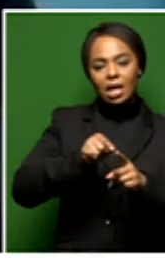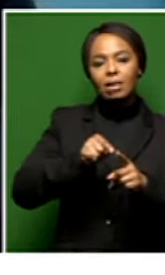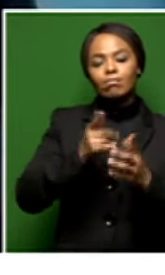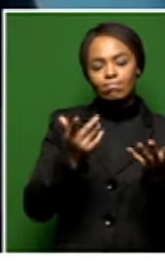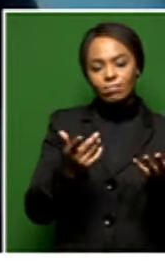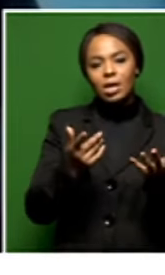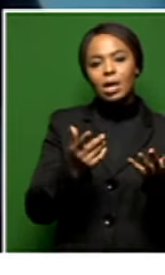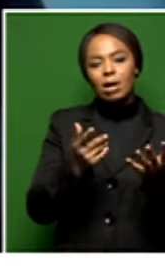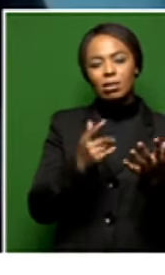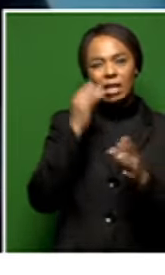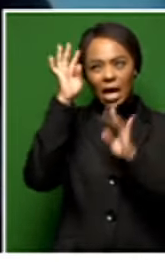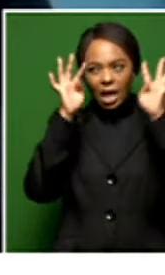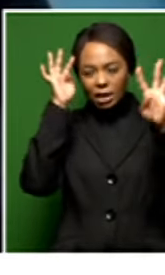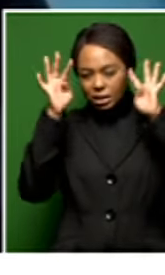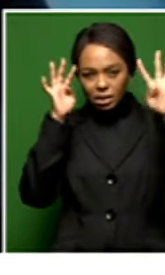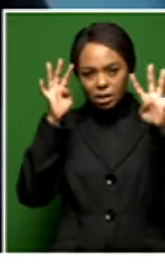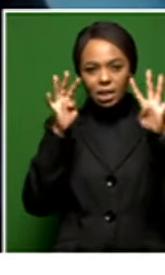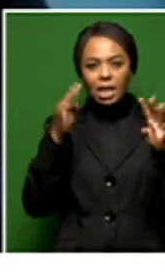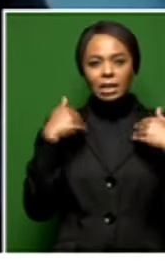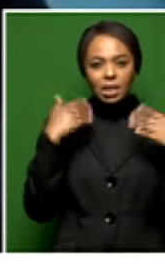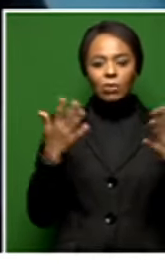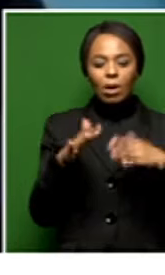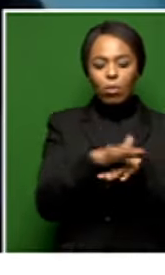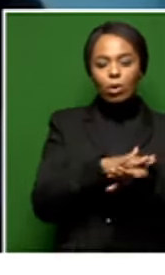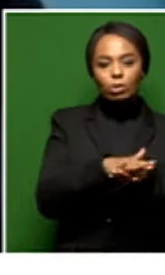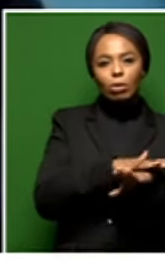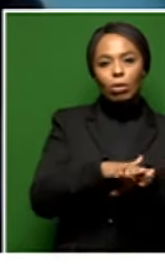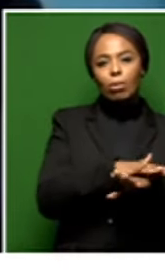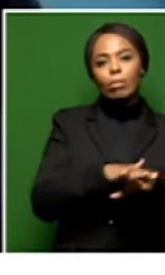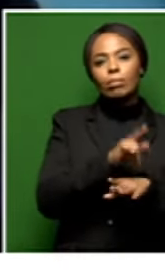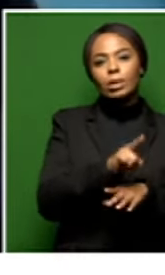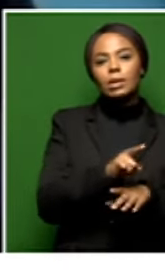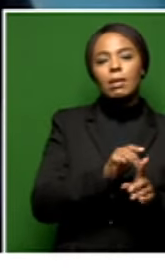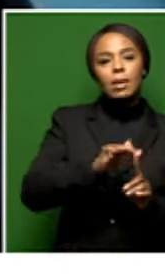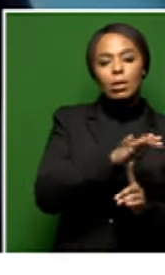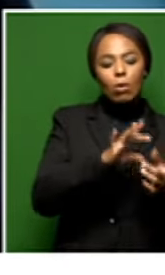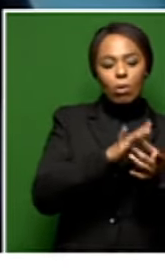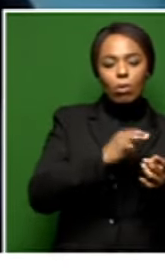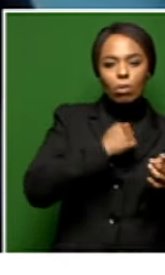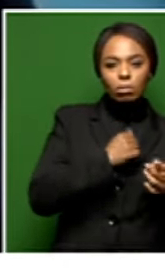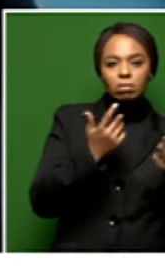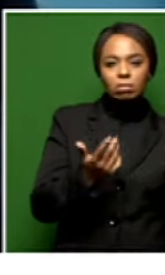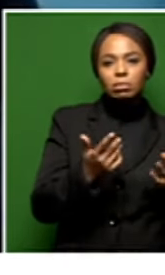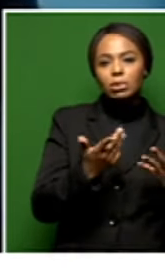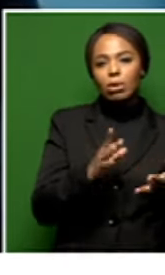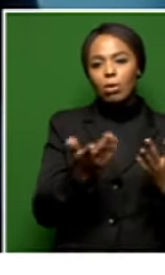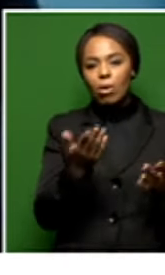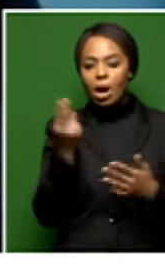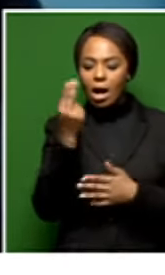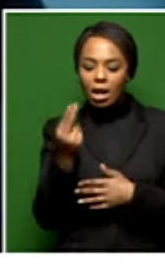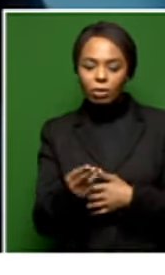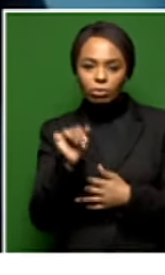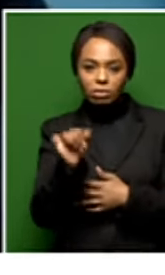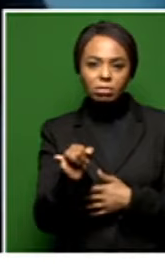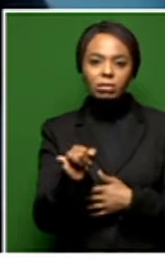around it, right? So we started with the bottom place at Hallmark House with the portraiture of Mfundo's artwork,